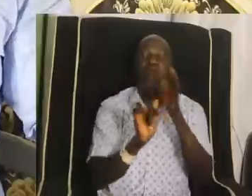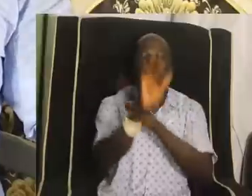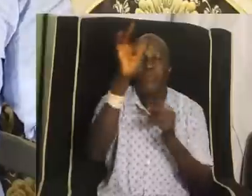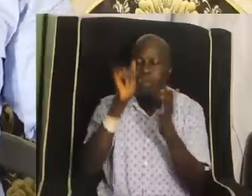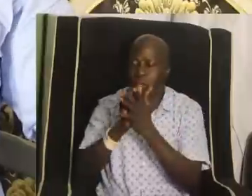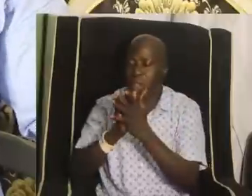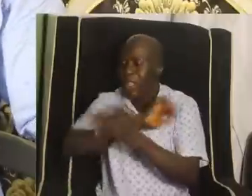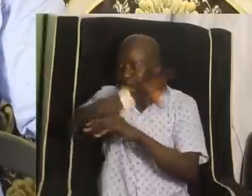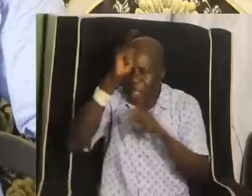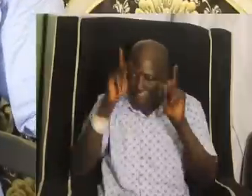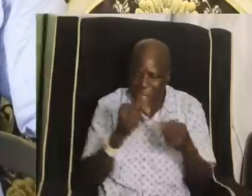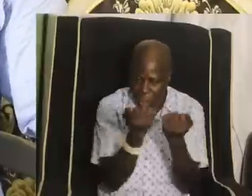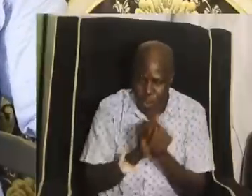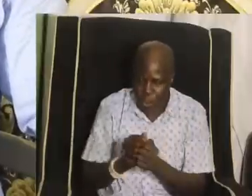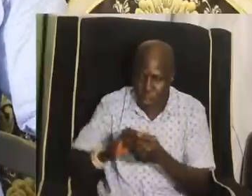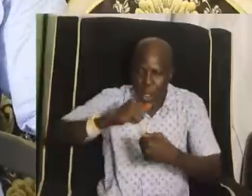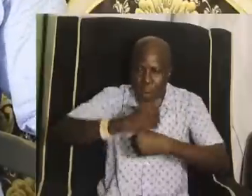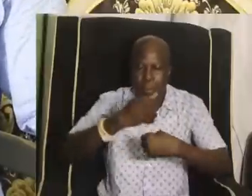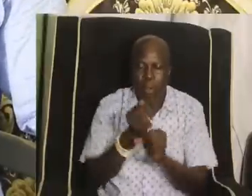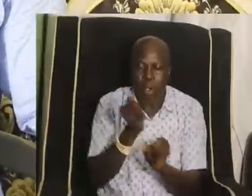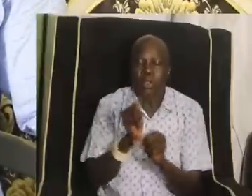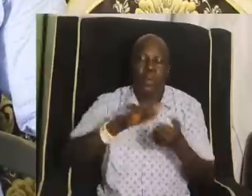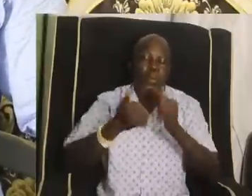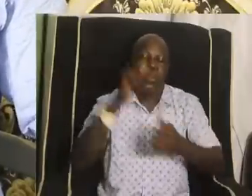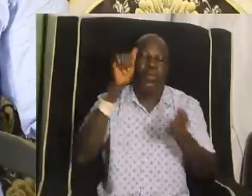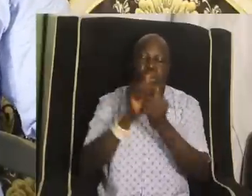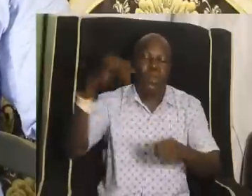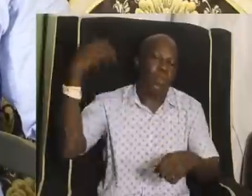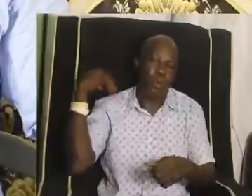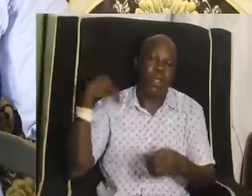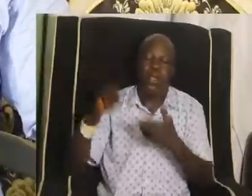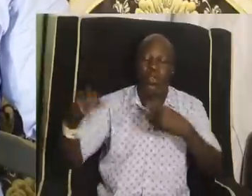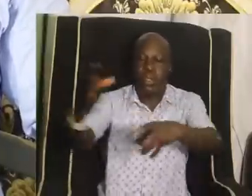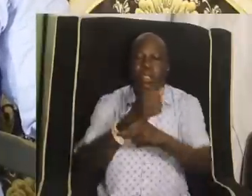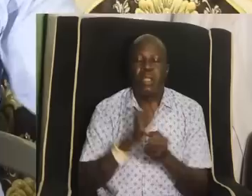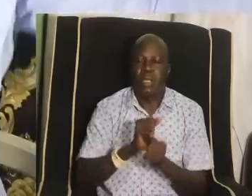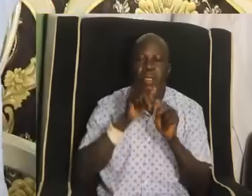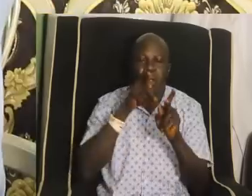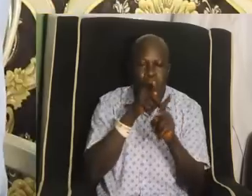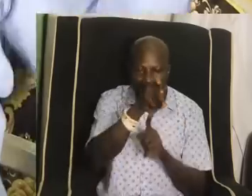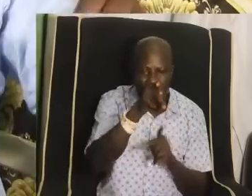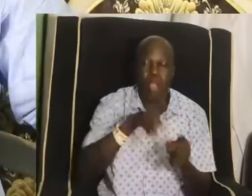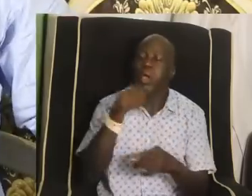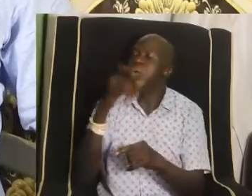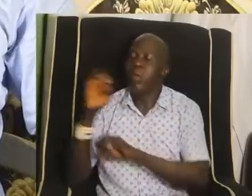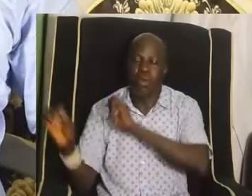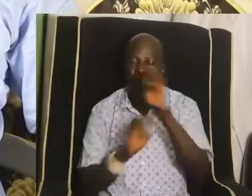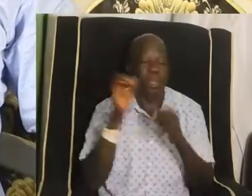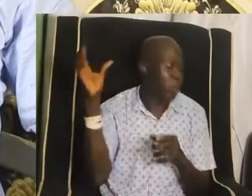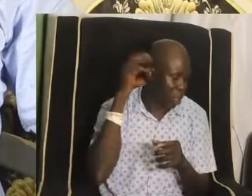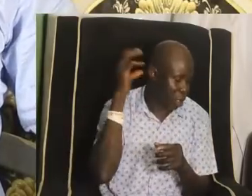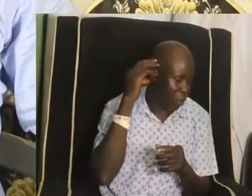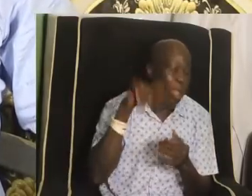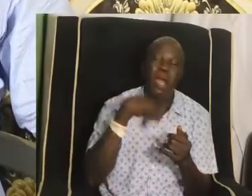one that can cause problem between himself and his boss, God should take power from him. Everyone that is